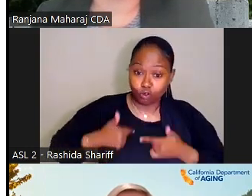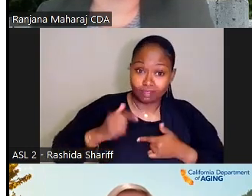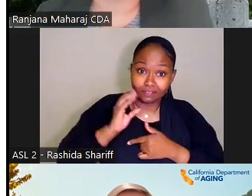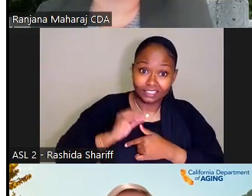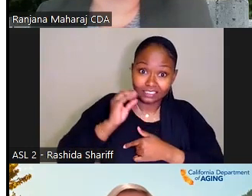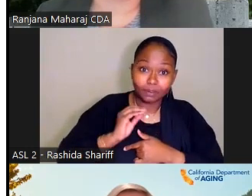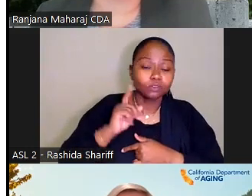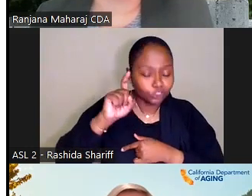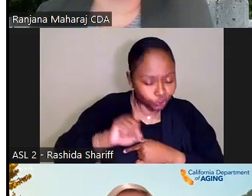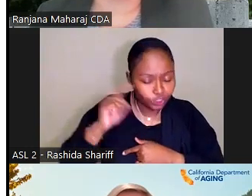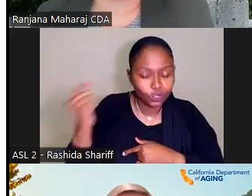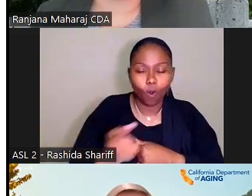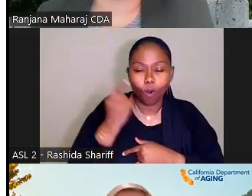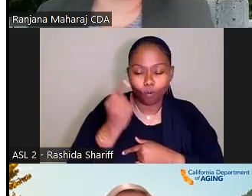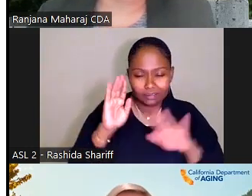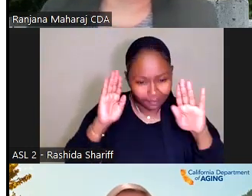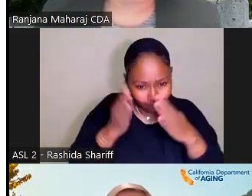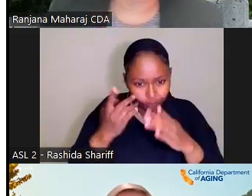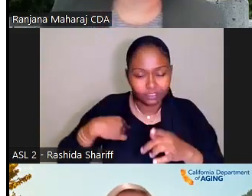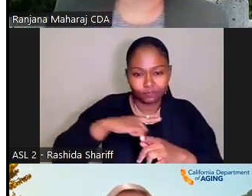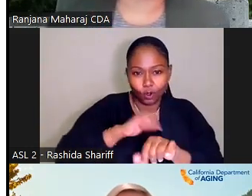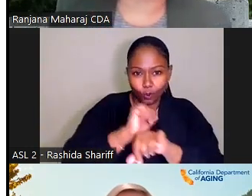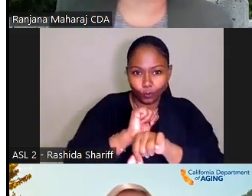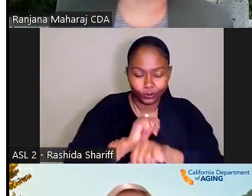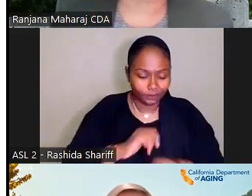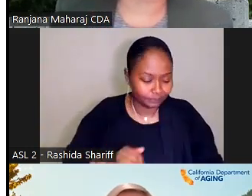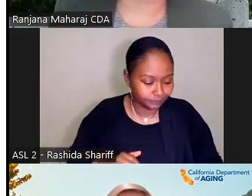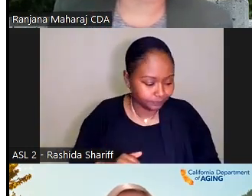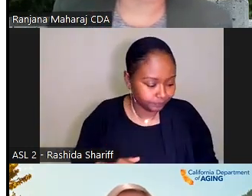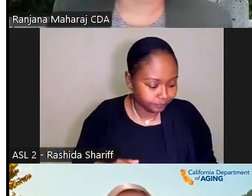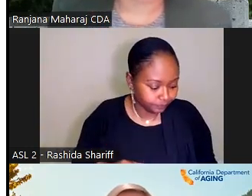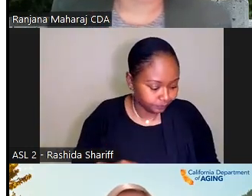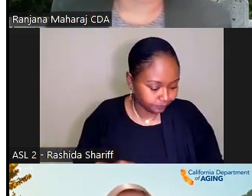move forward with the work of this council. Next slide, please.